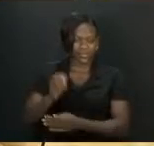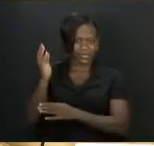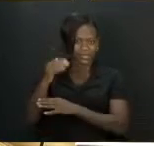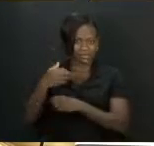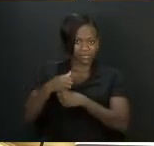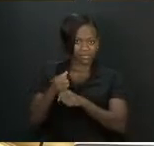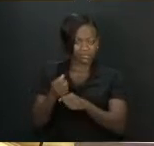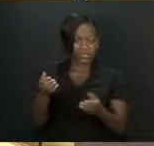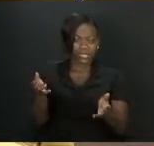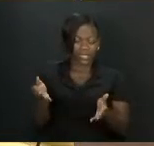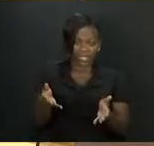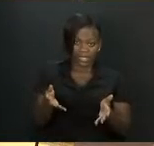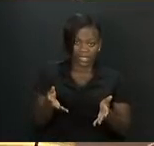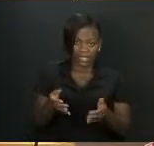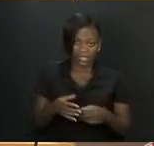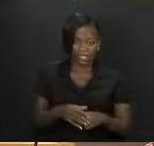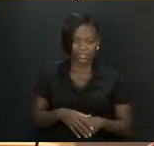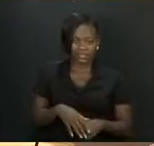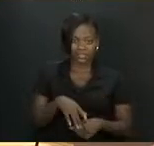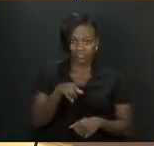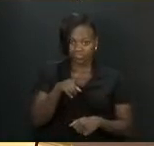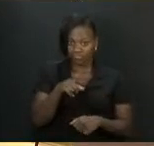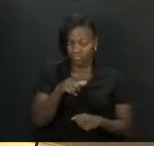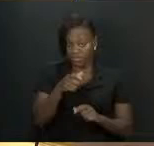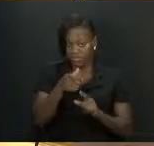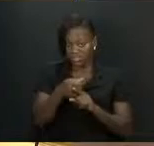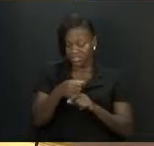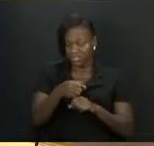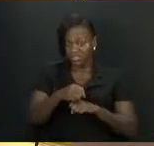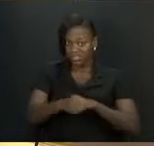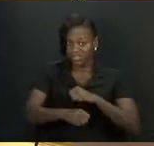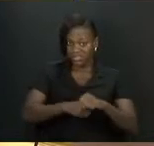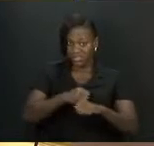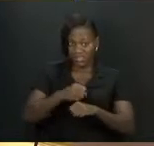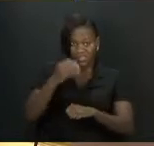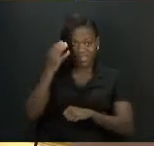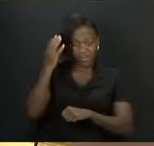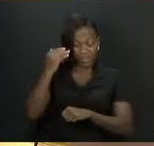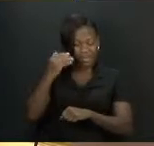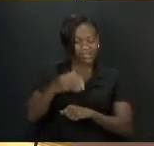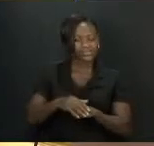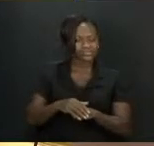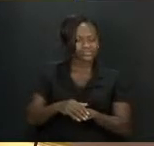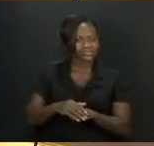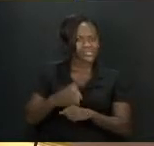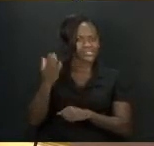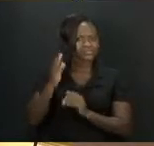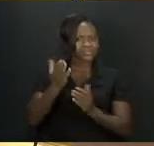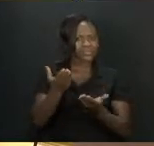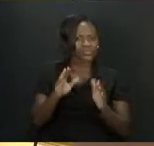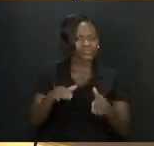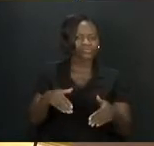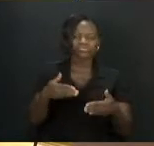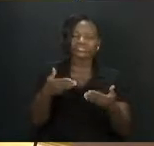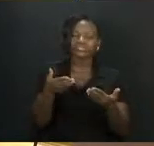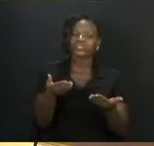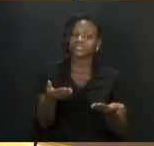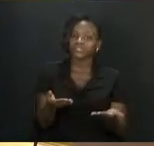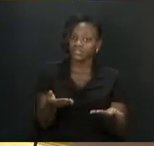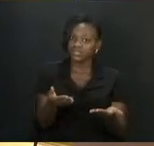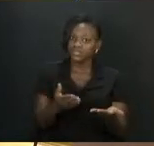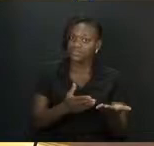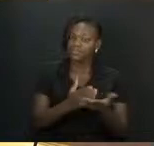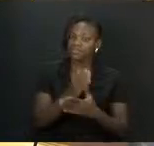House, you struggle because some of these statements, you want to refer them to the